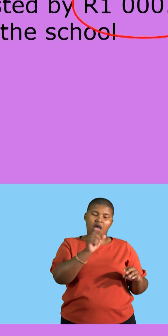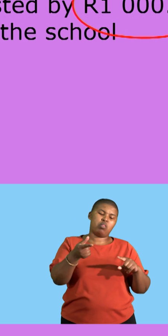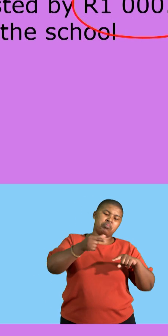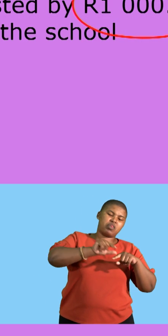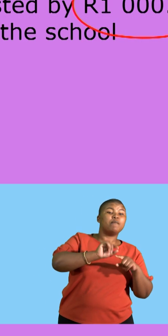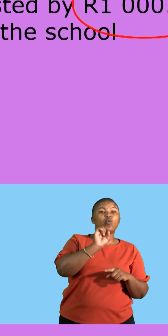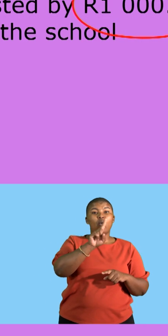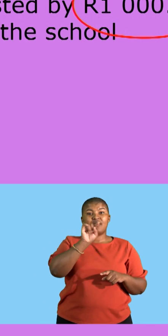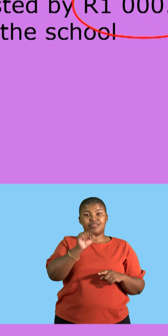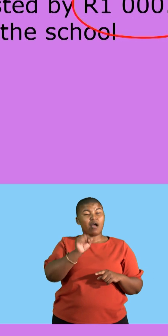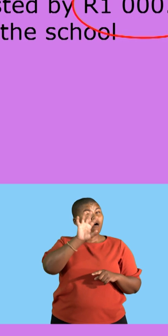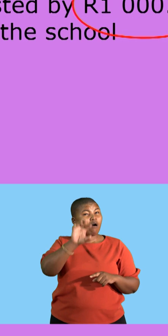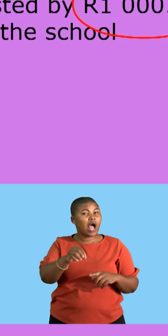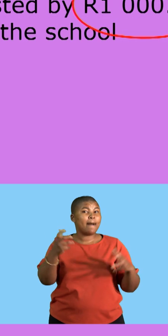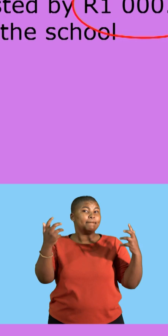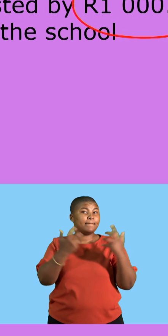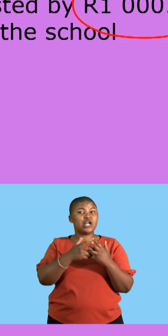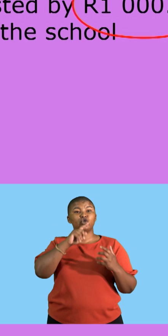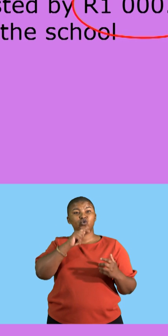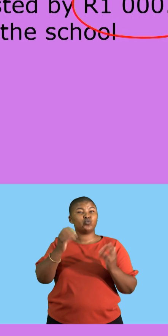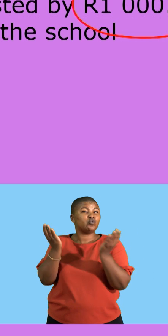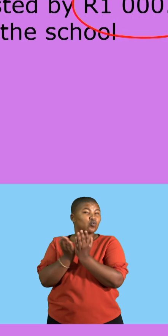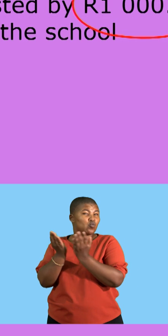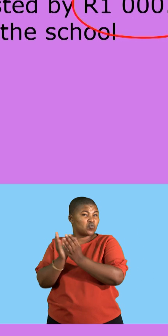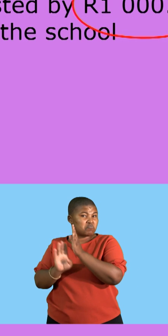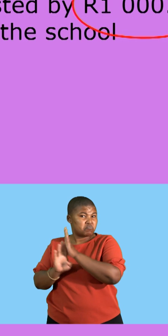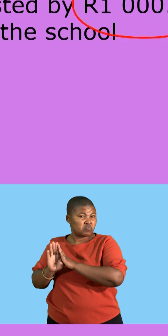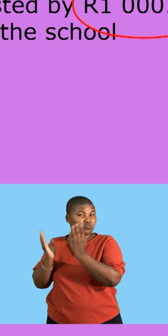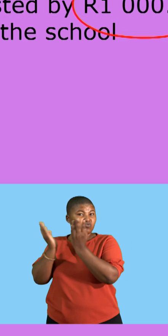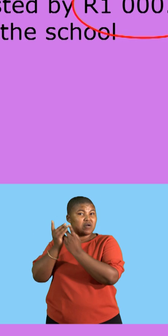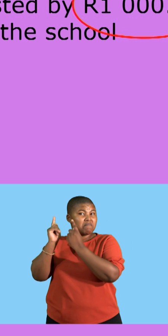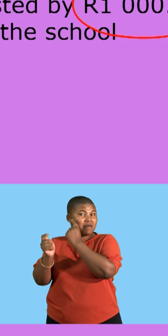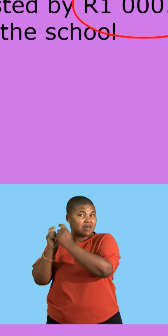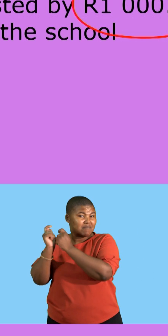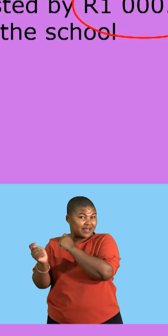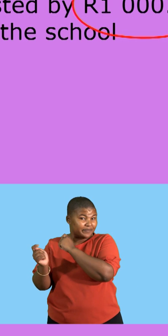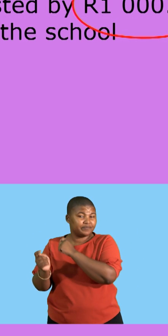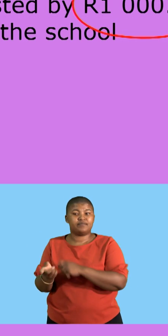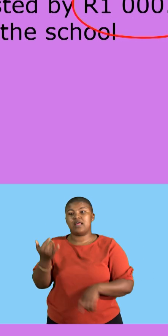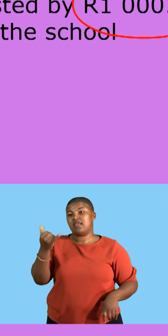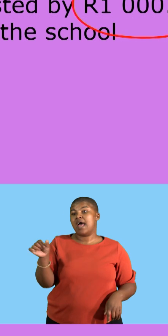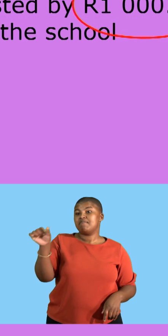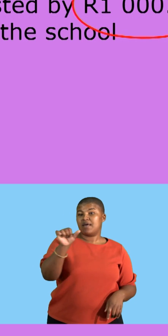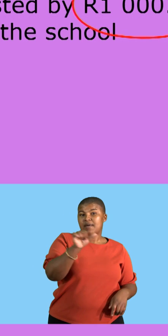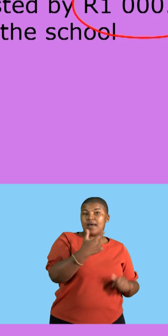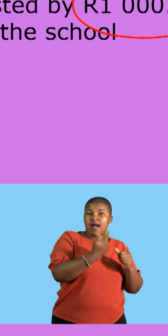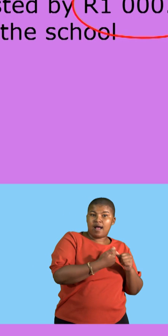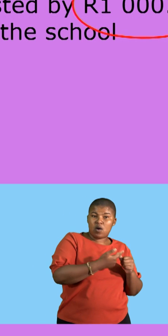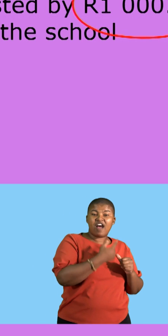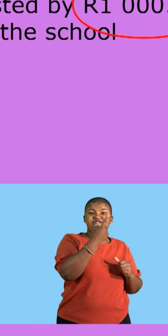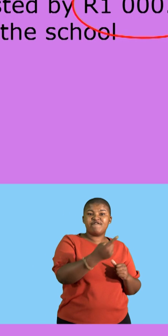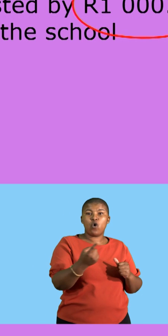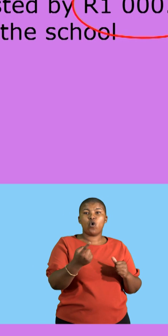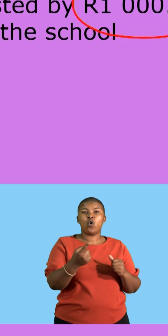the inflation rate in which the school increased their school fees? So now first we need to go and calculate the